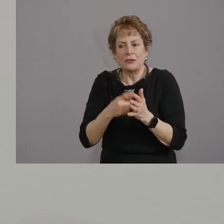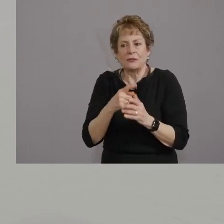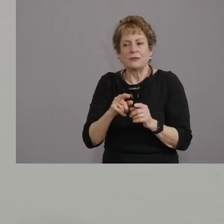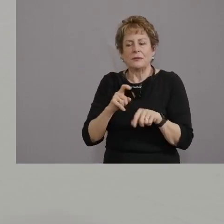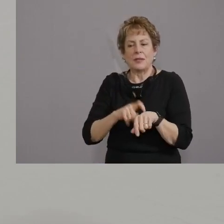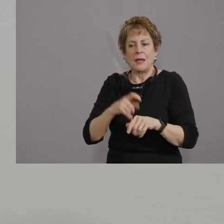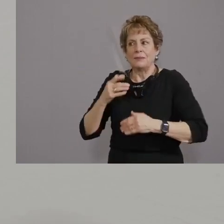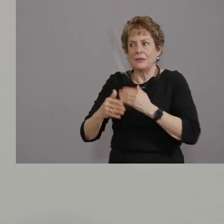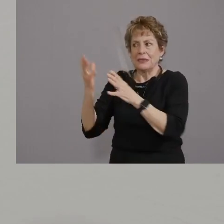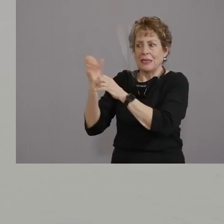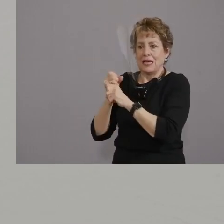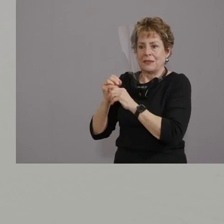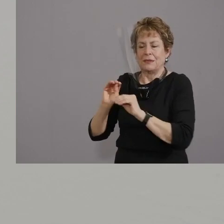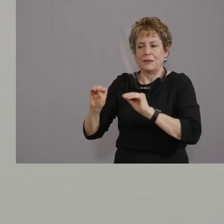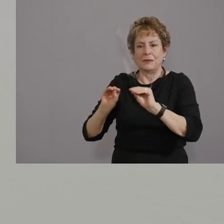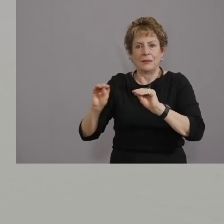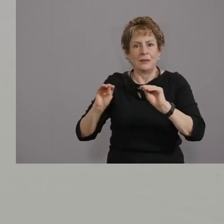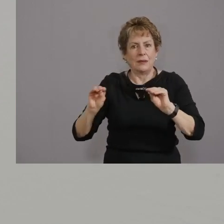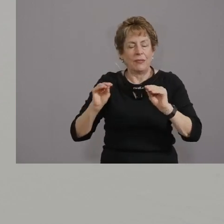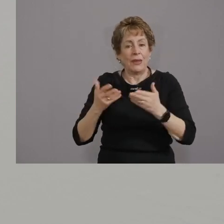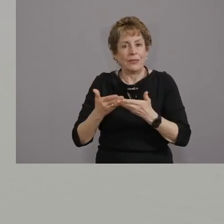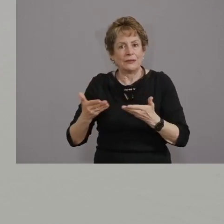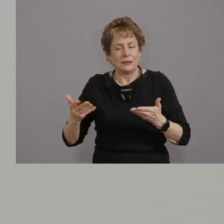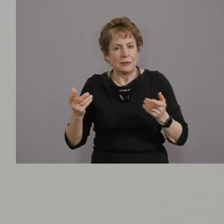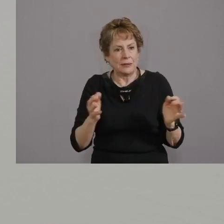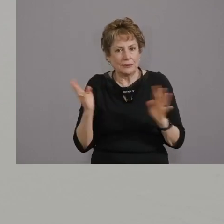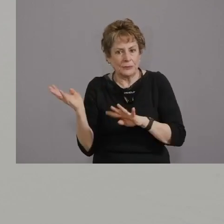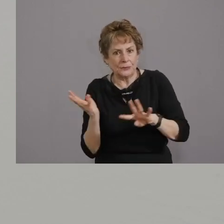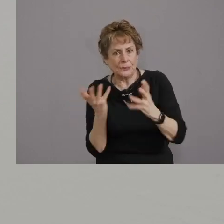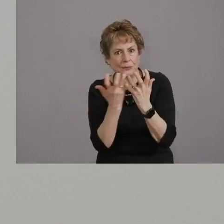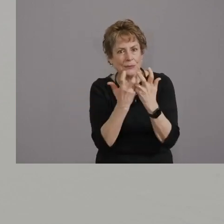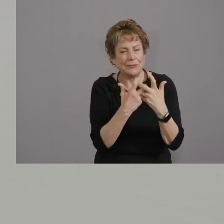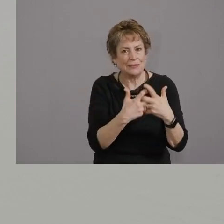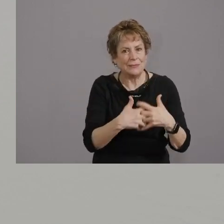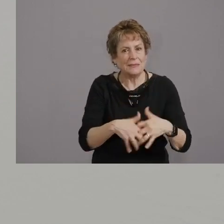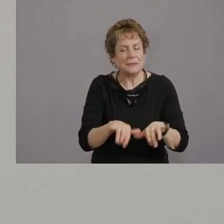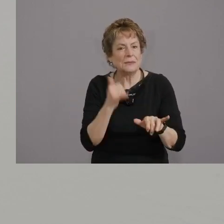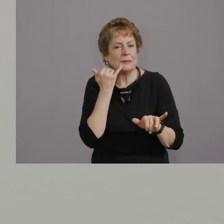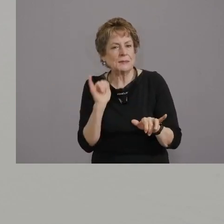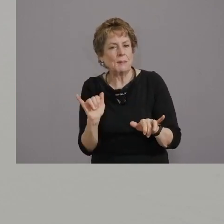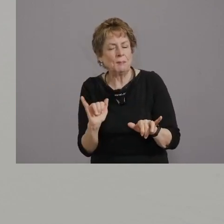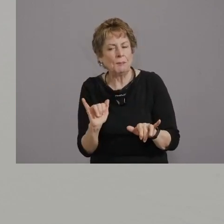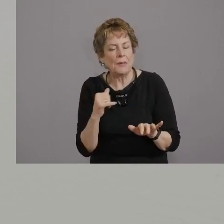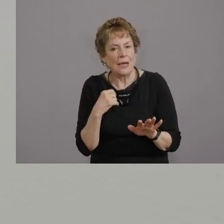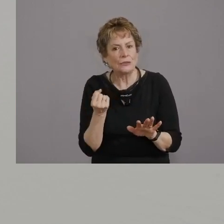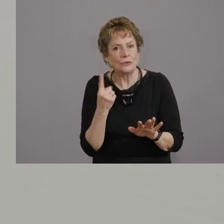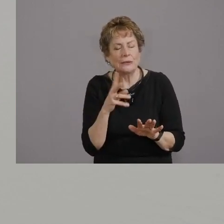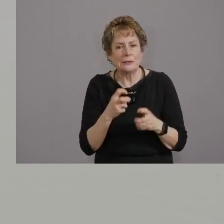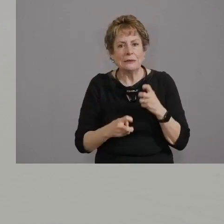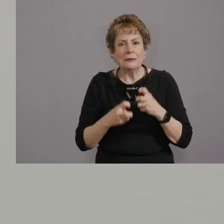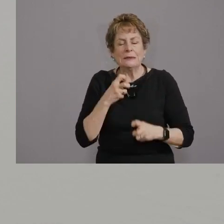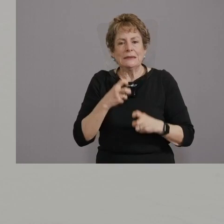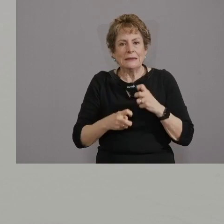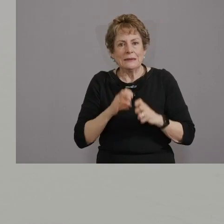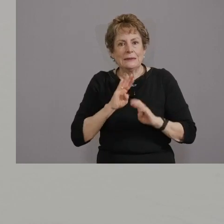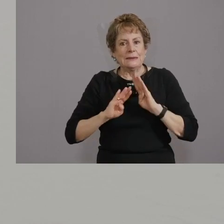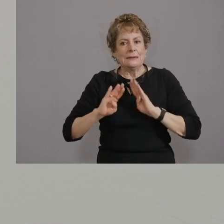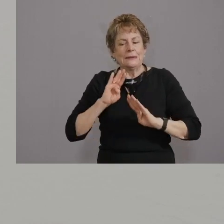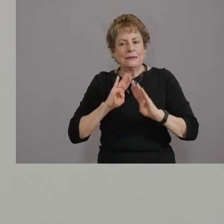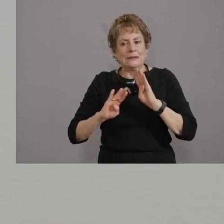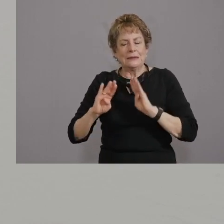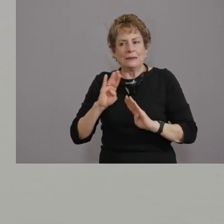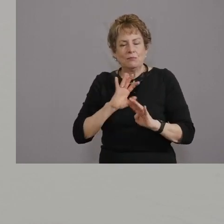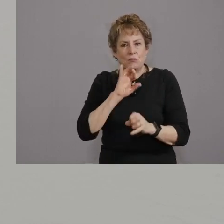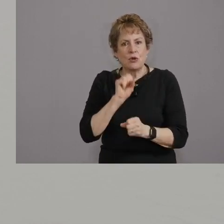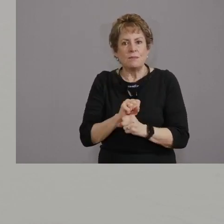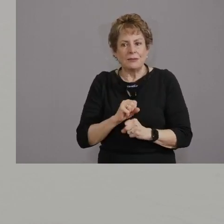that it is difficult to get an appointment. We are continuing to make improvements to